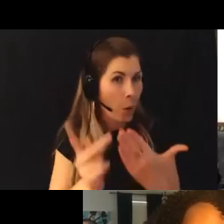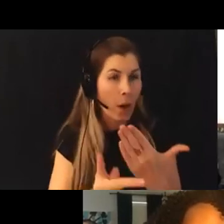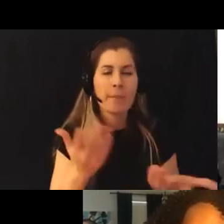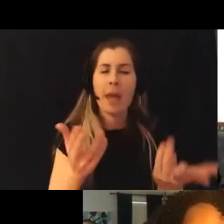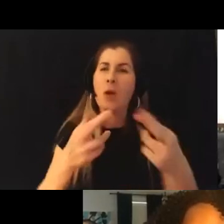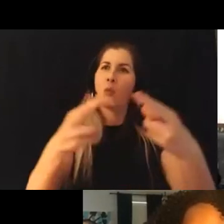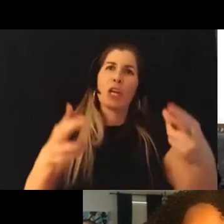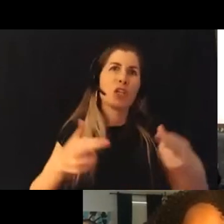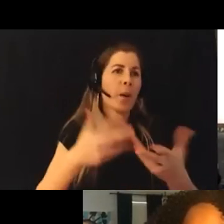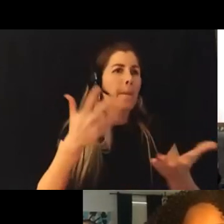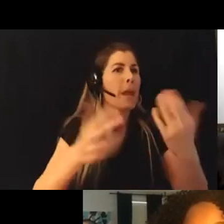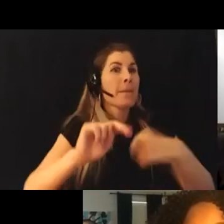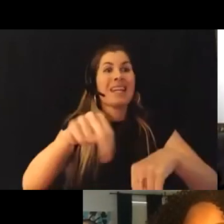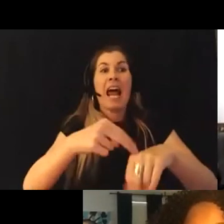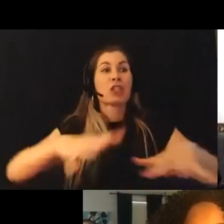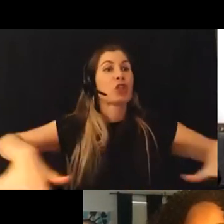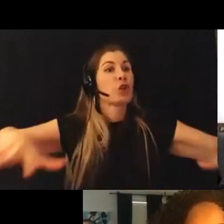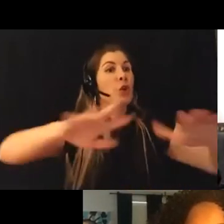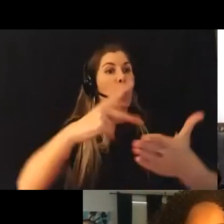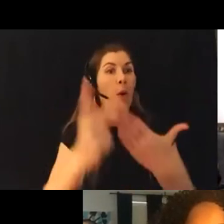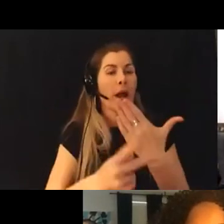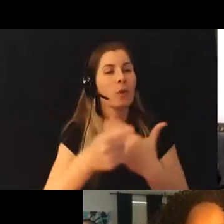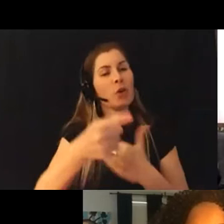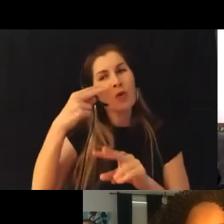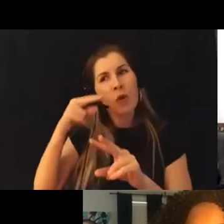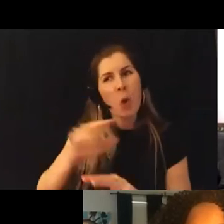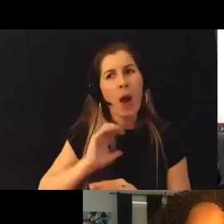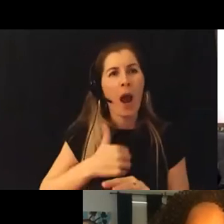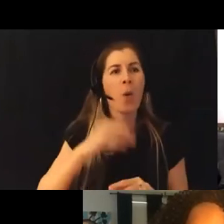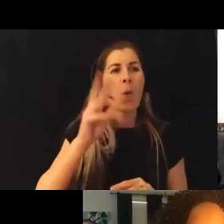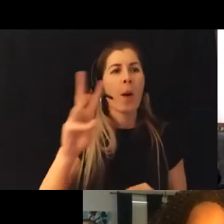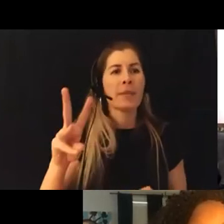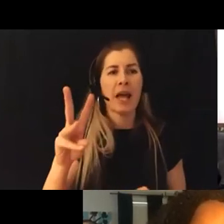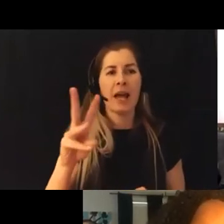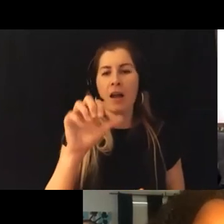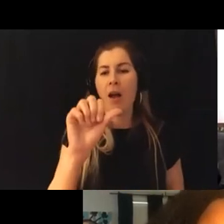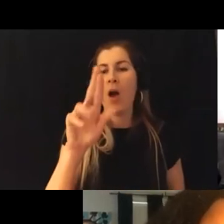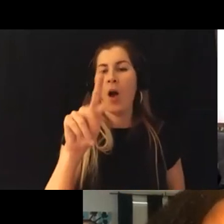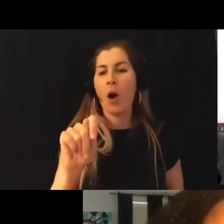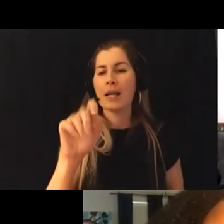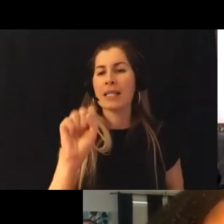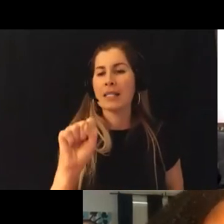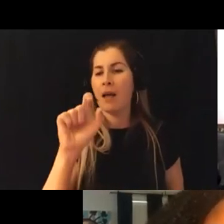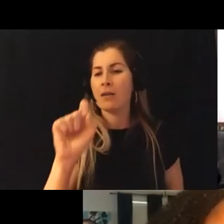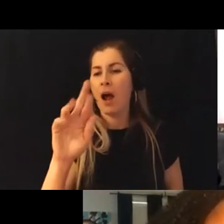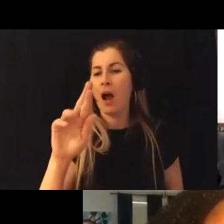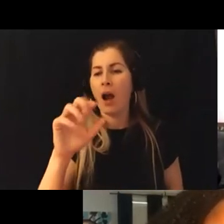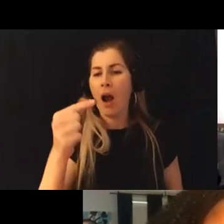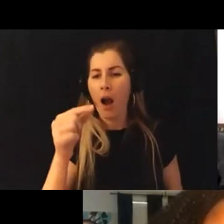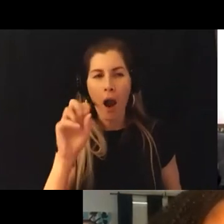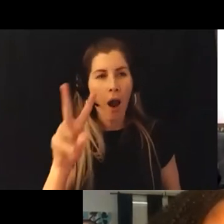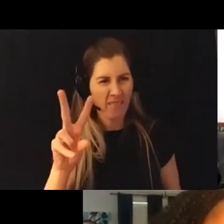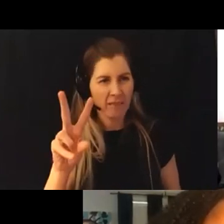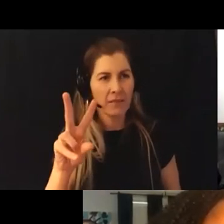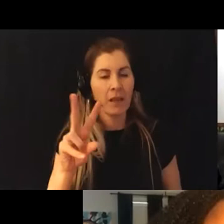even national programs. And you can go to our website at arts.gov and through our grant